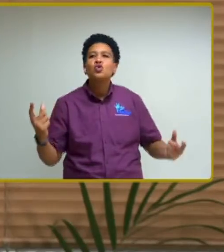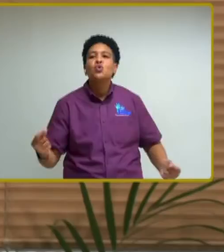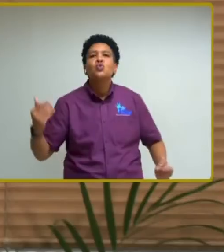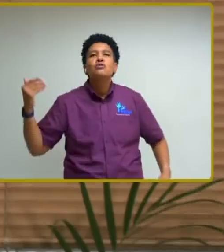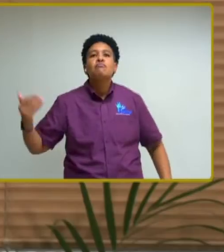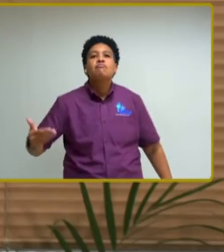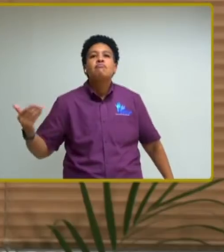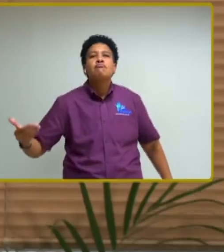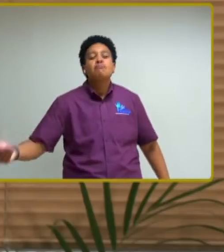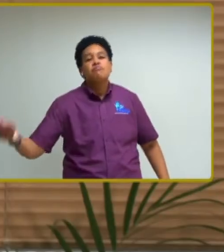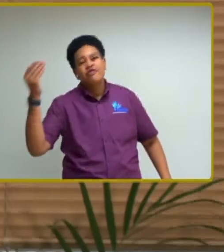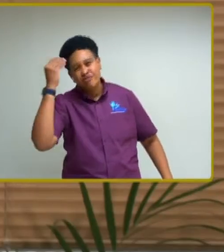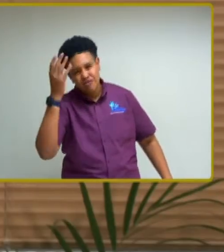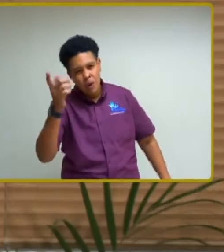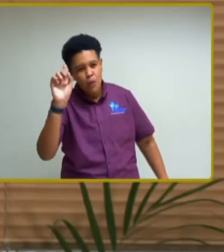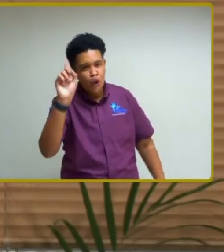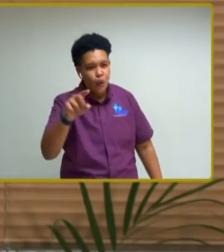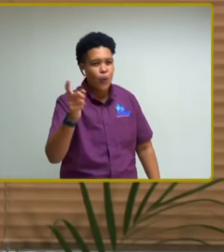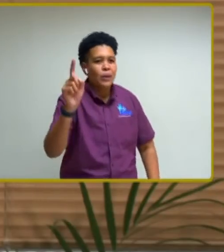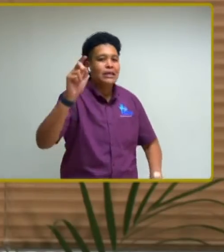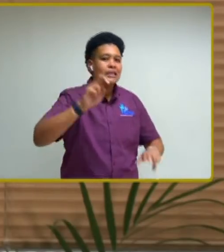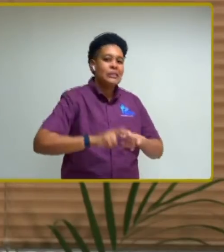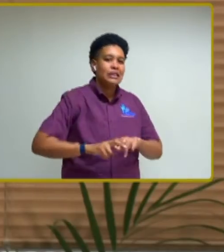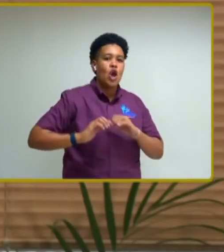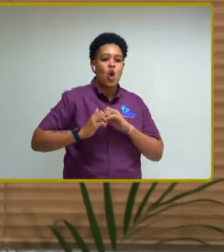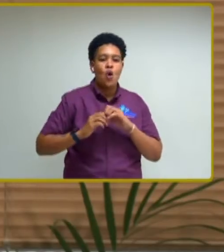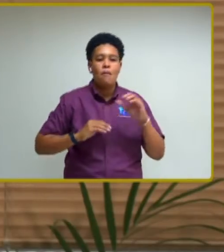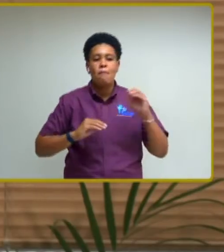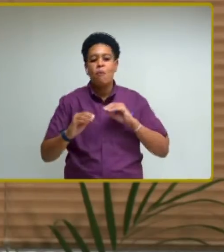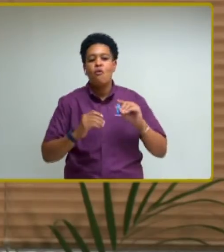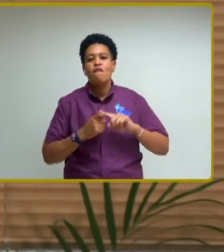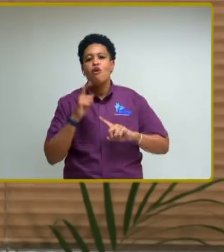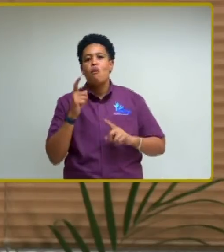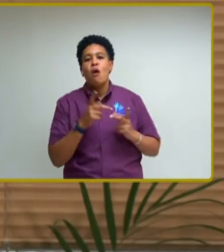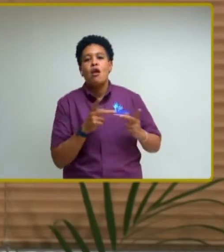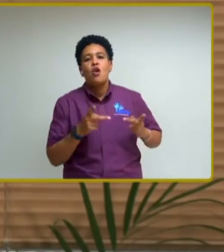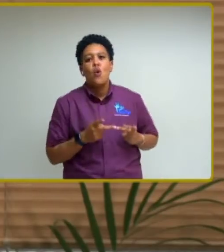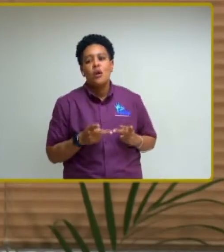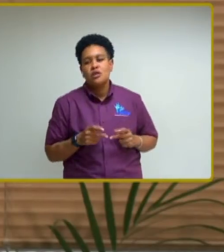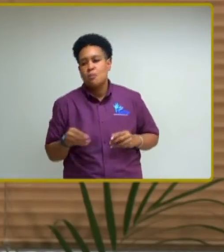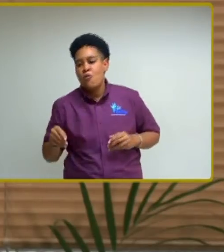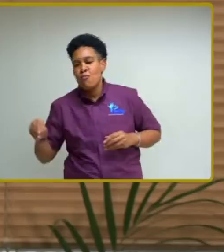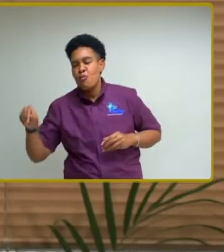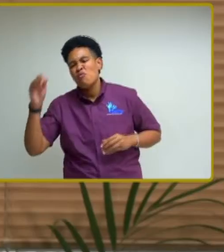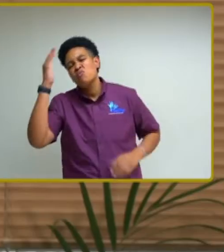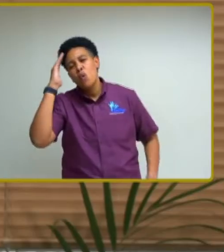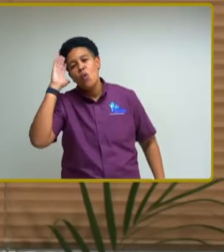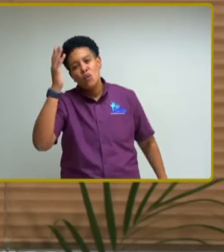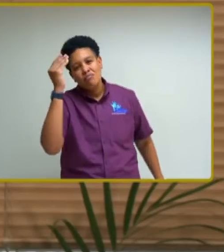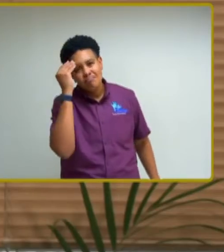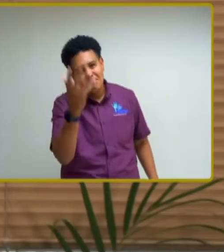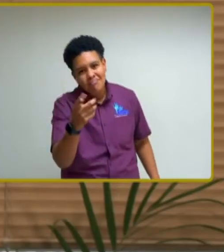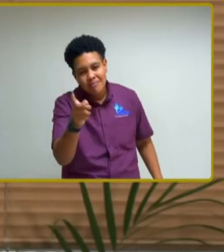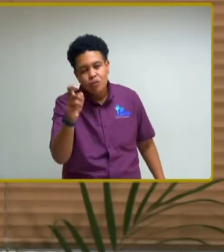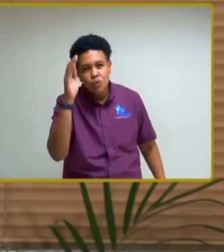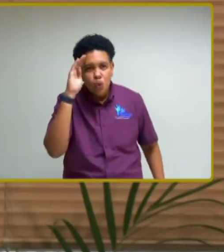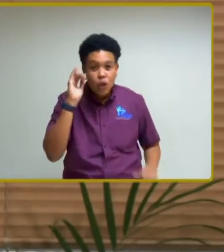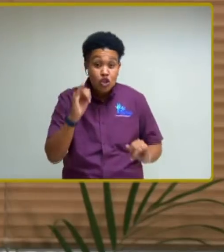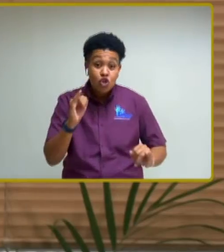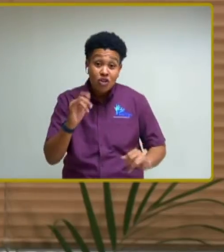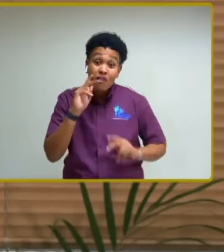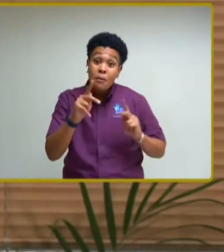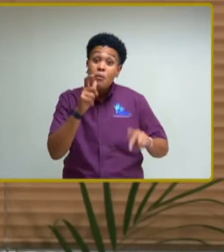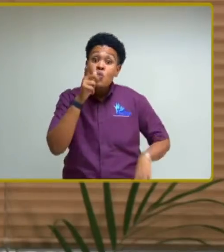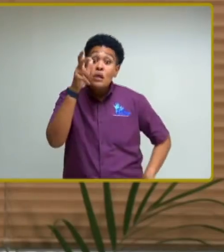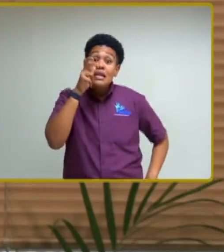what to do, where to go, where to sit, how to move from one place to the next. So For the person listening on who